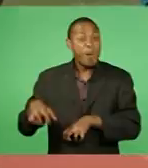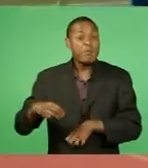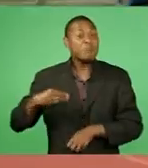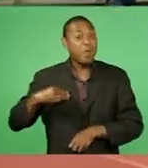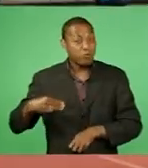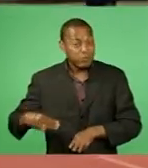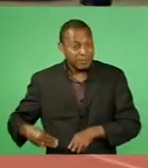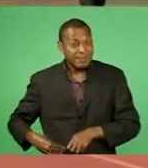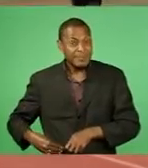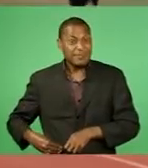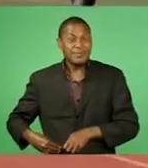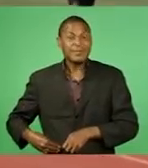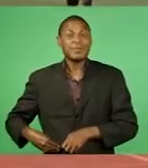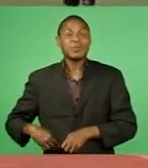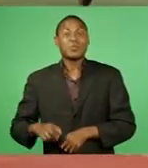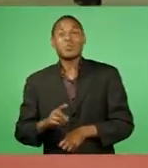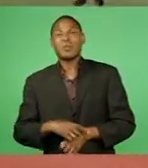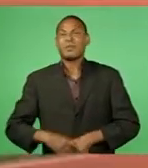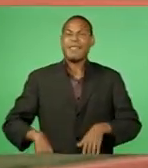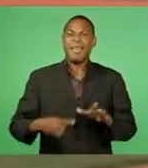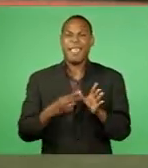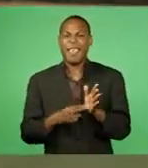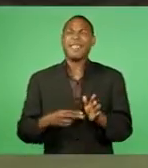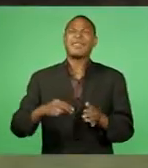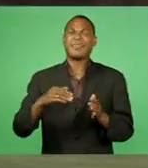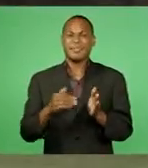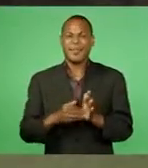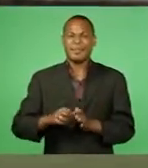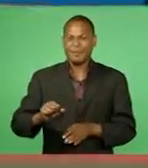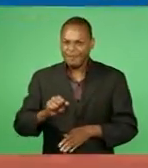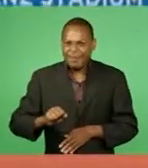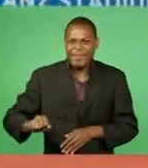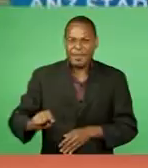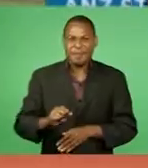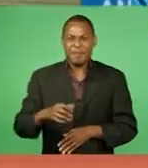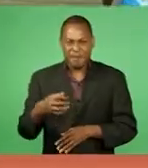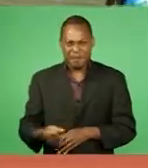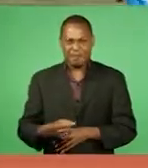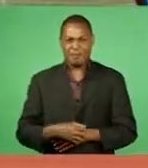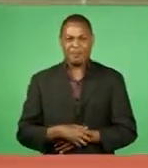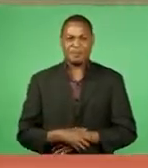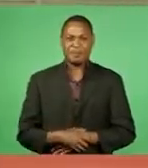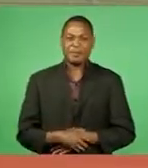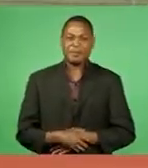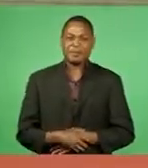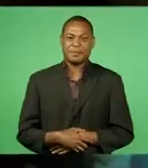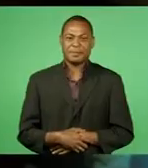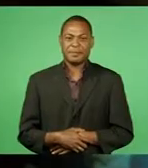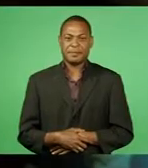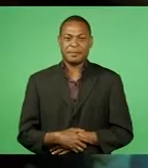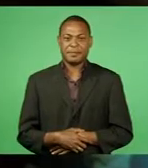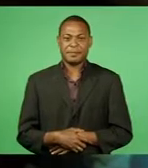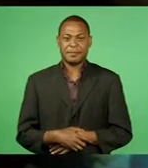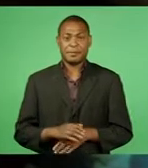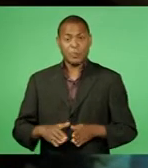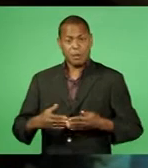High School, at Suva's ANZ Stadium on March 17th. Carlini Tavi, FBC Sports.